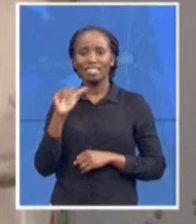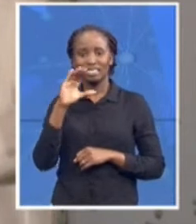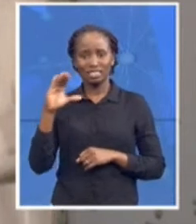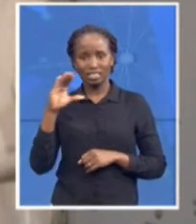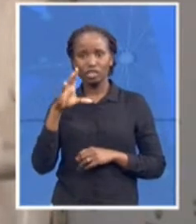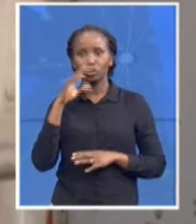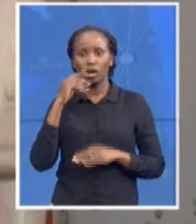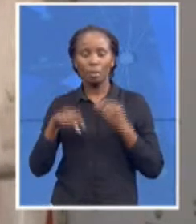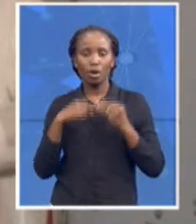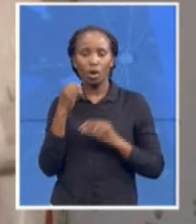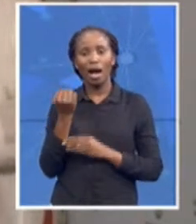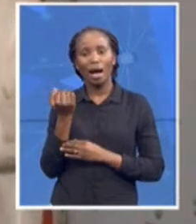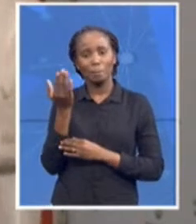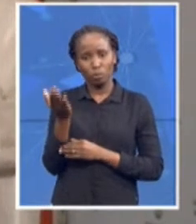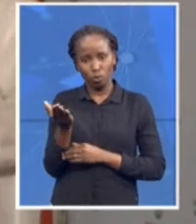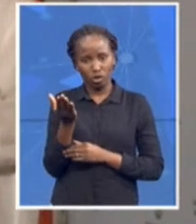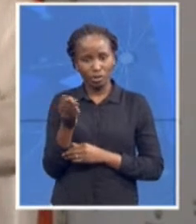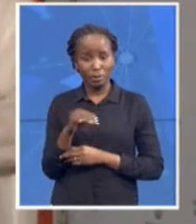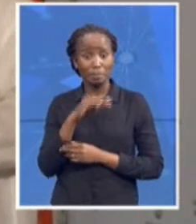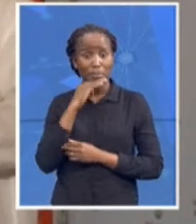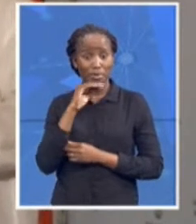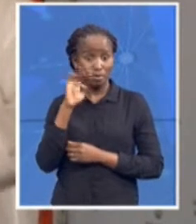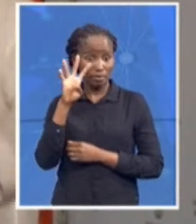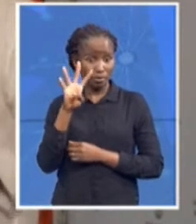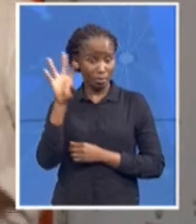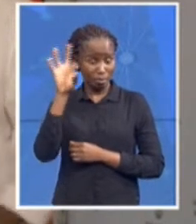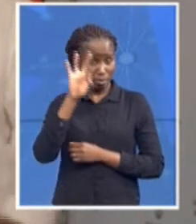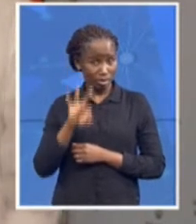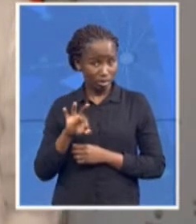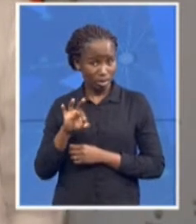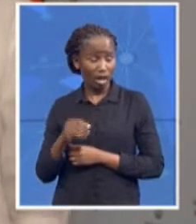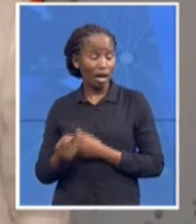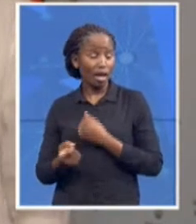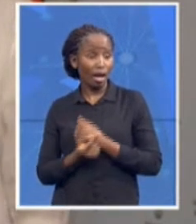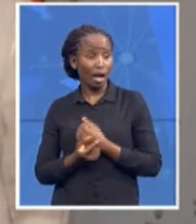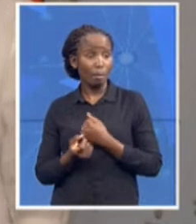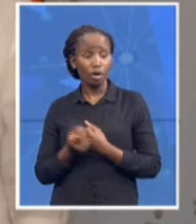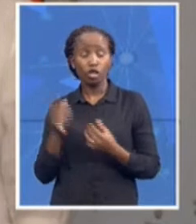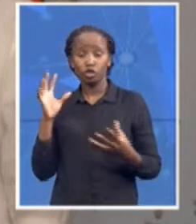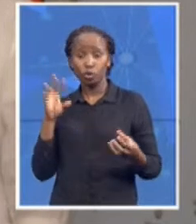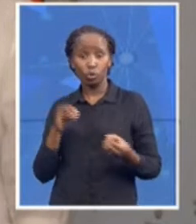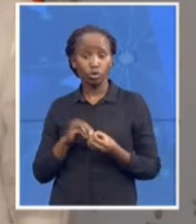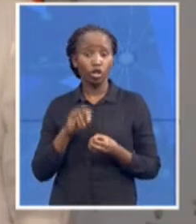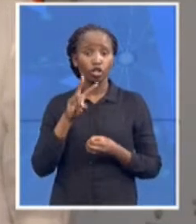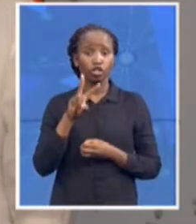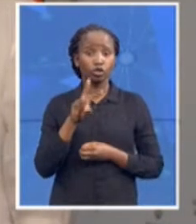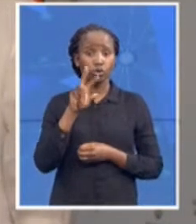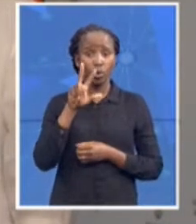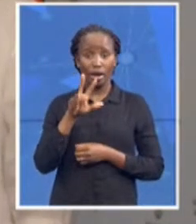stream, the entire 285 million rands would have been accounted for.